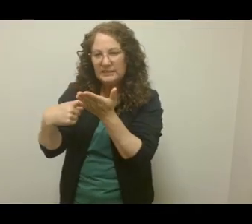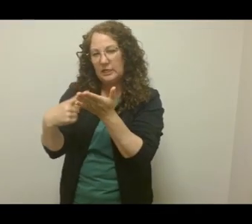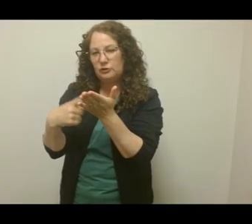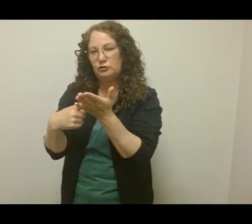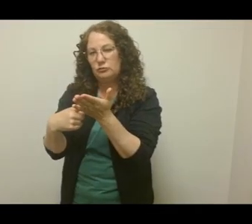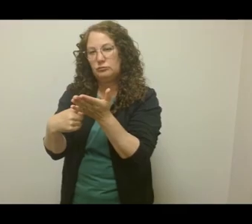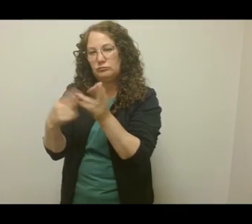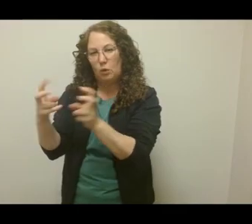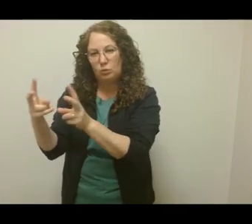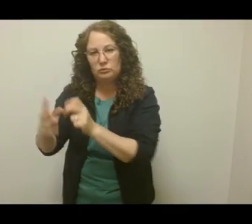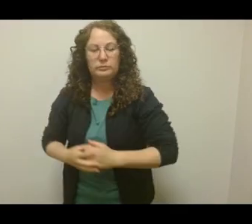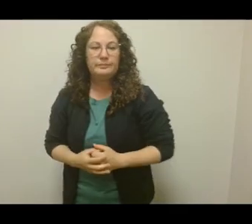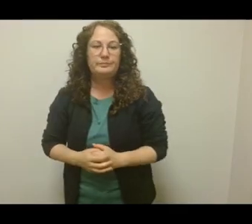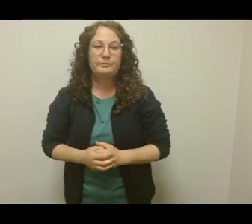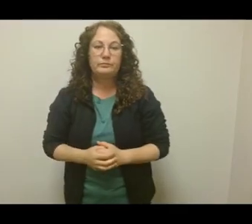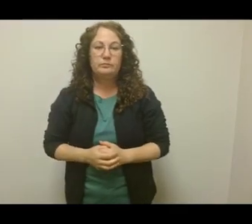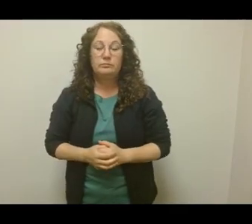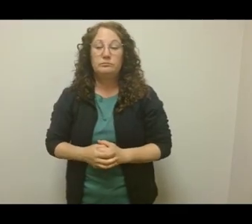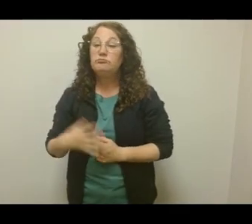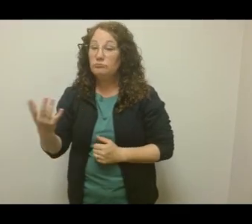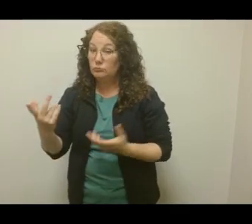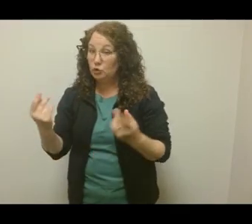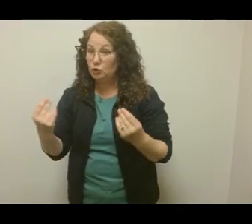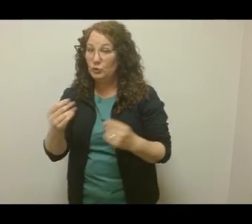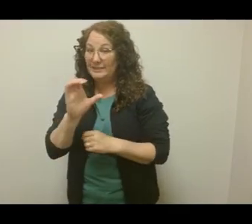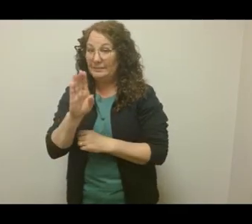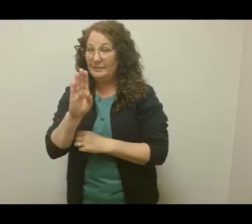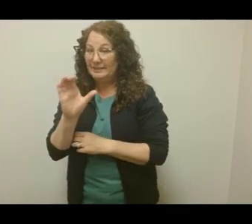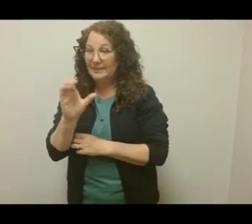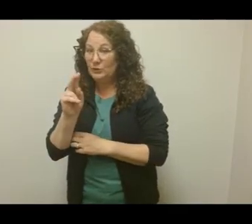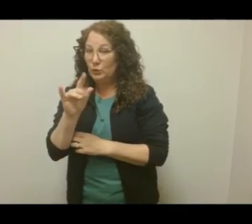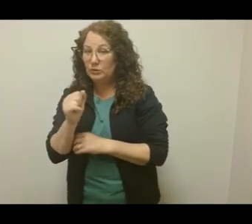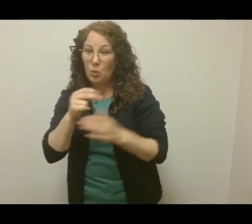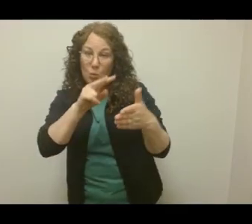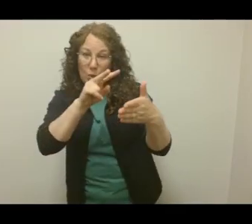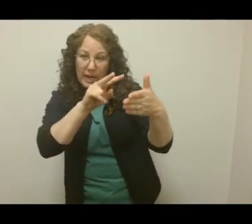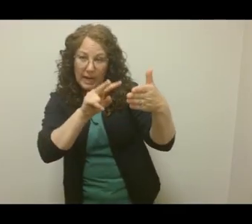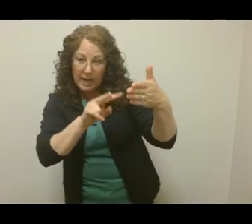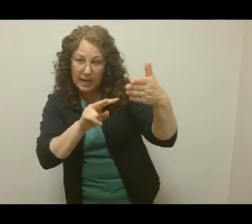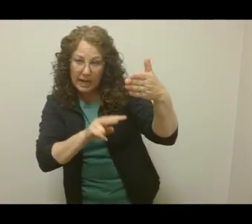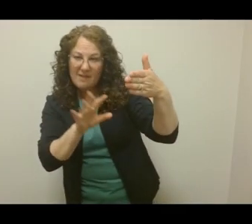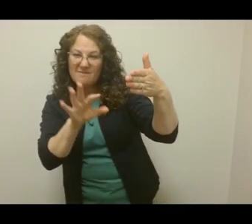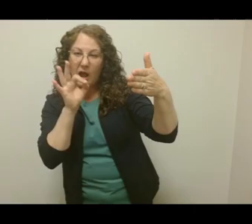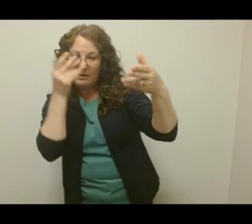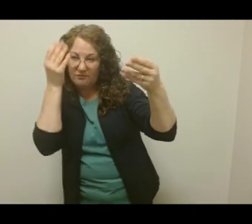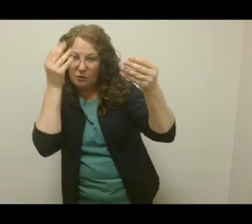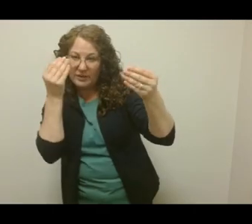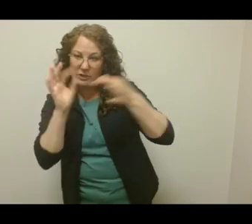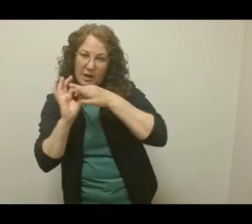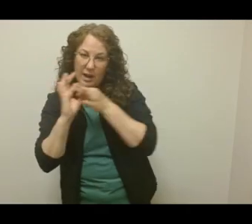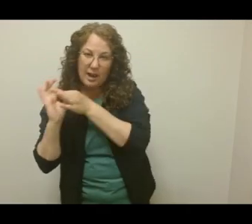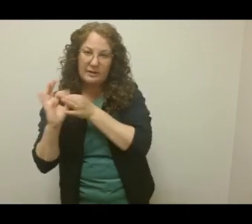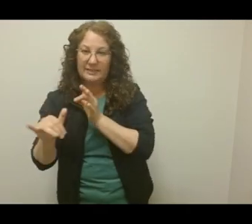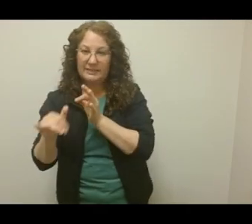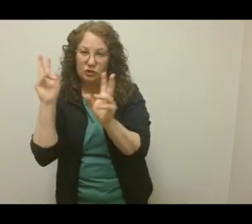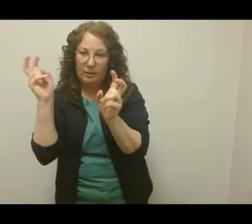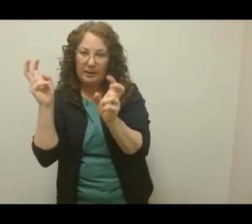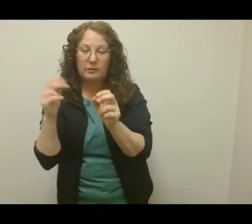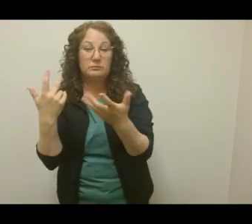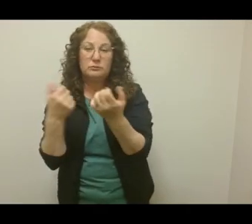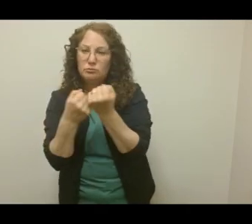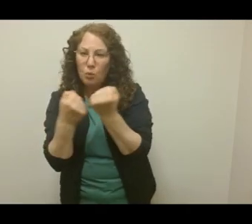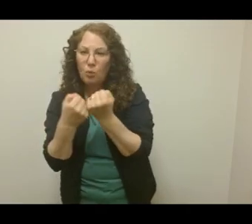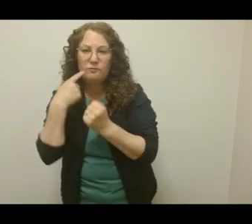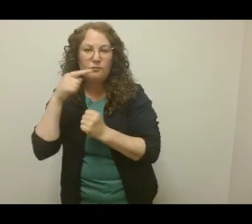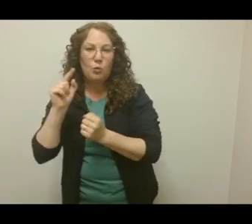assigned. So he reads the CBC News article and he finds information on this topic about, supports for